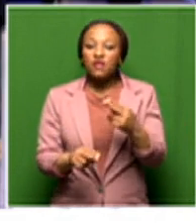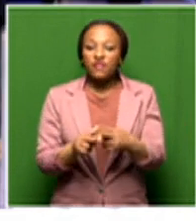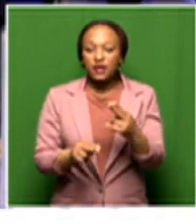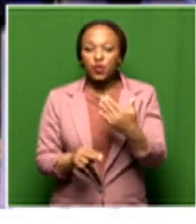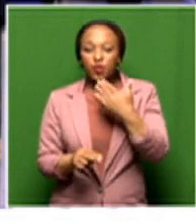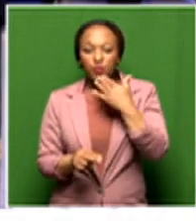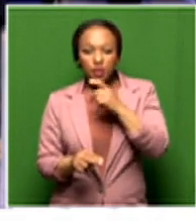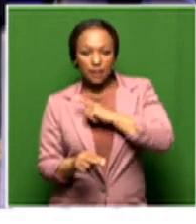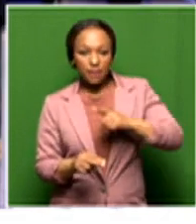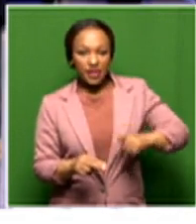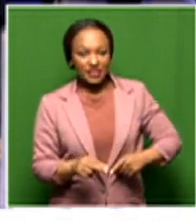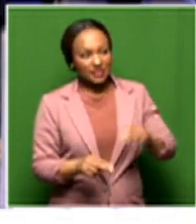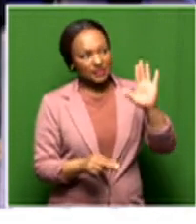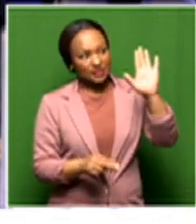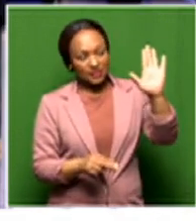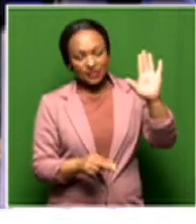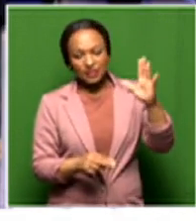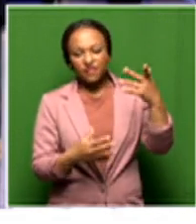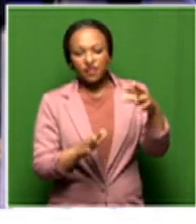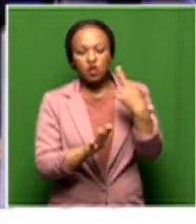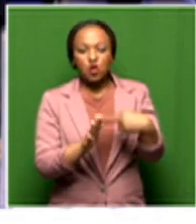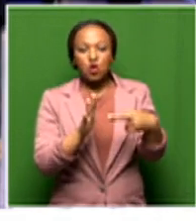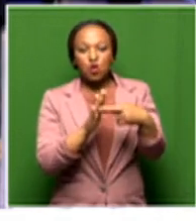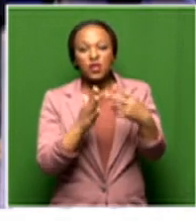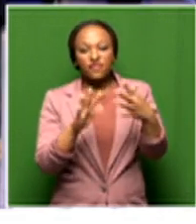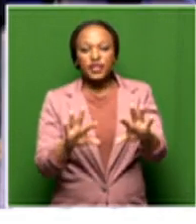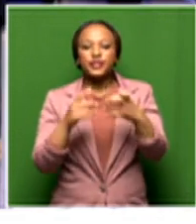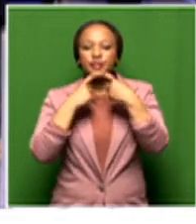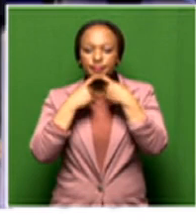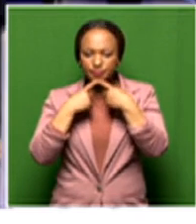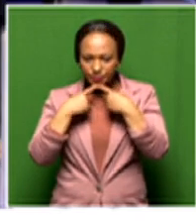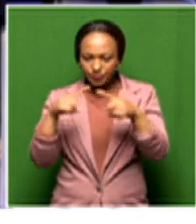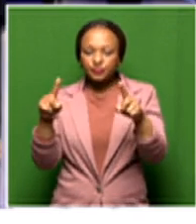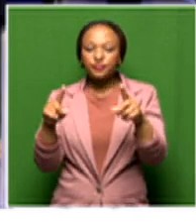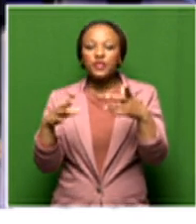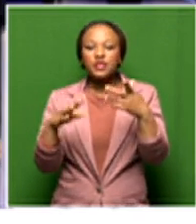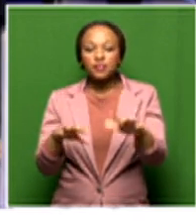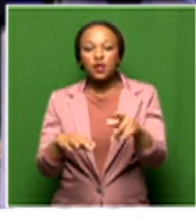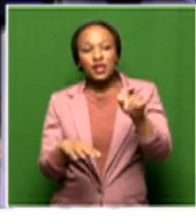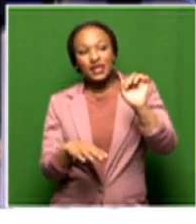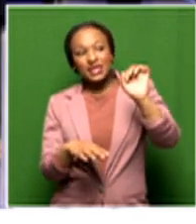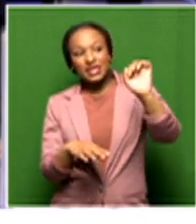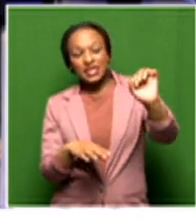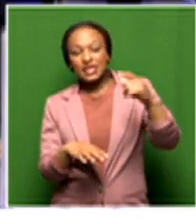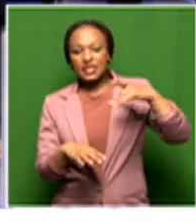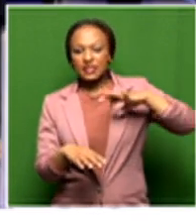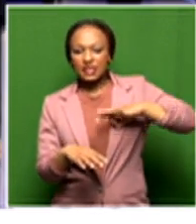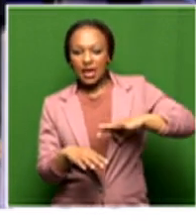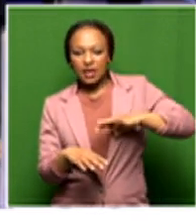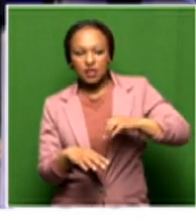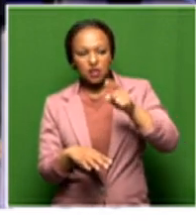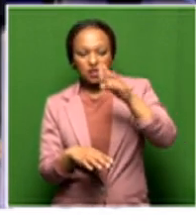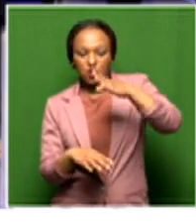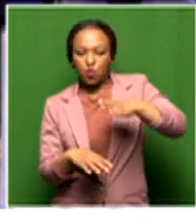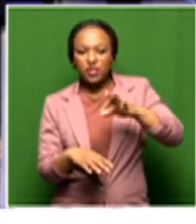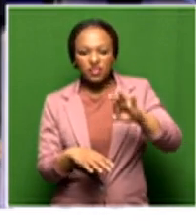that the president role modeled payroll giving and sacrificing a third of his salary and